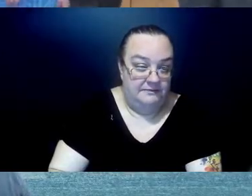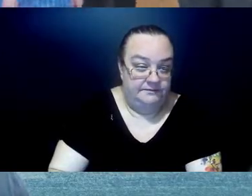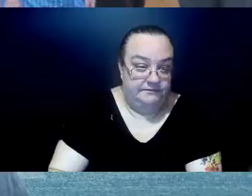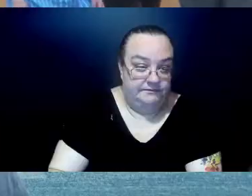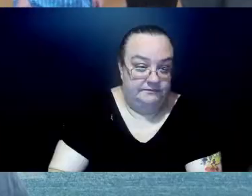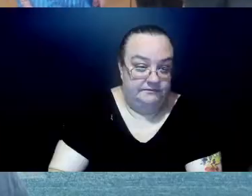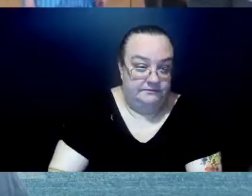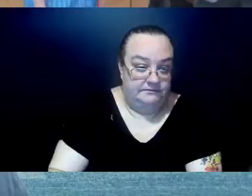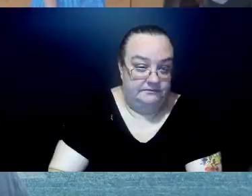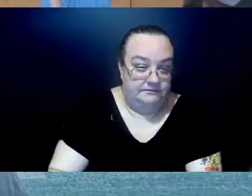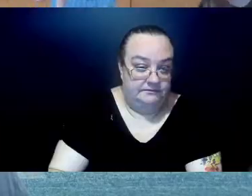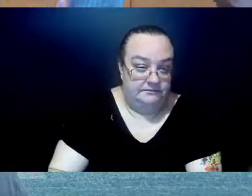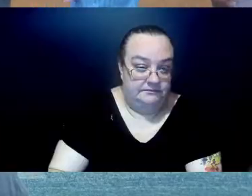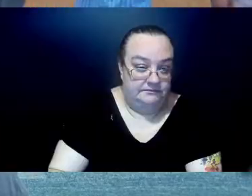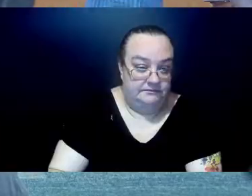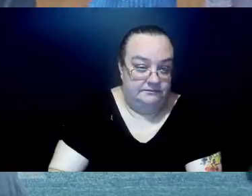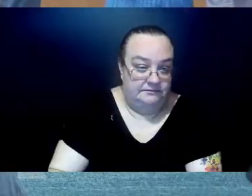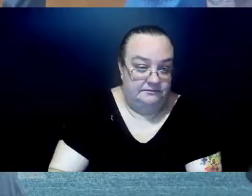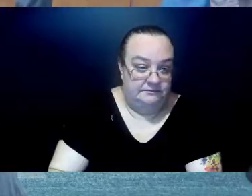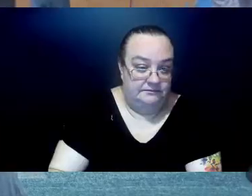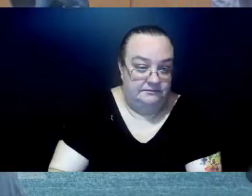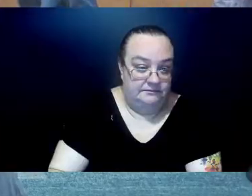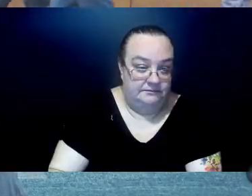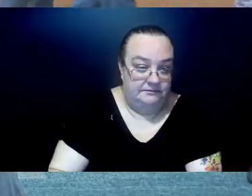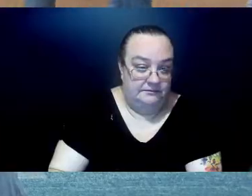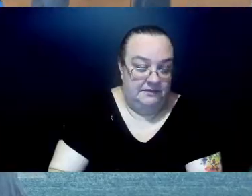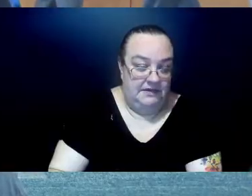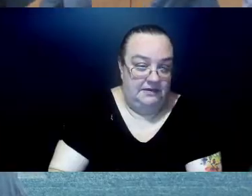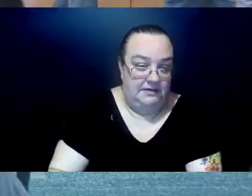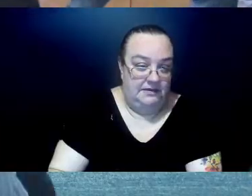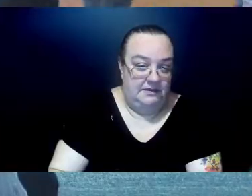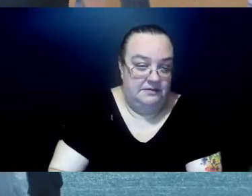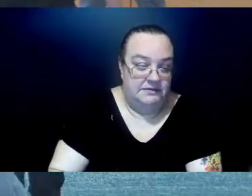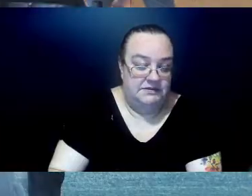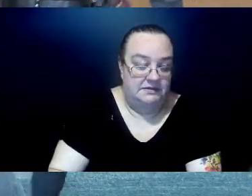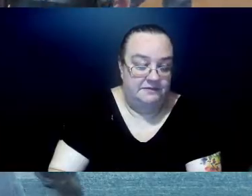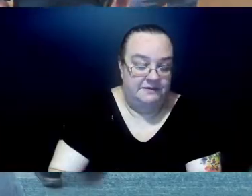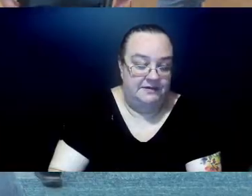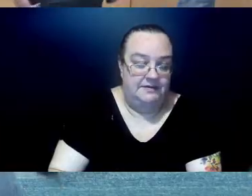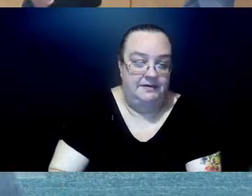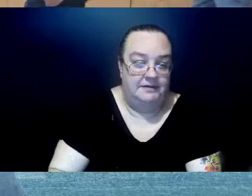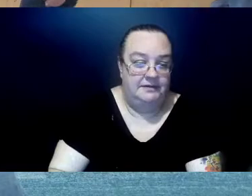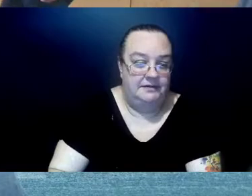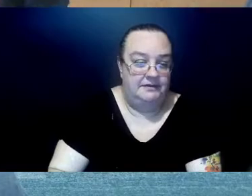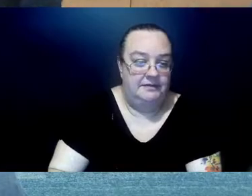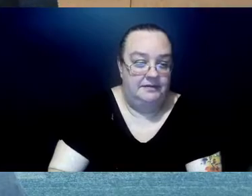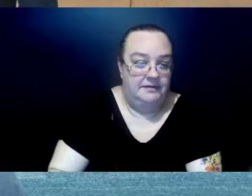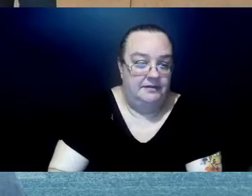Sergeant Valencia and.